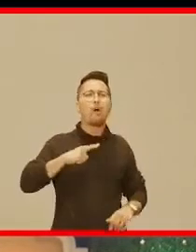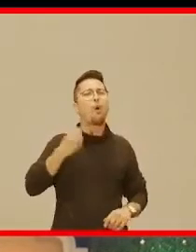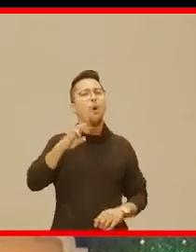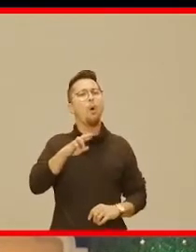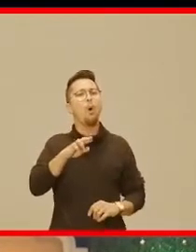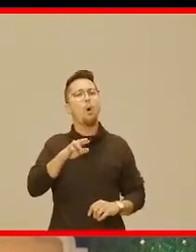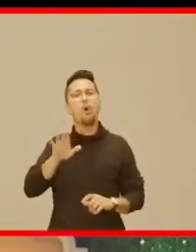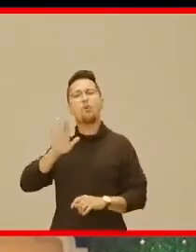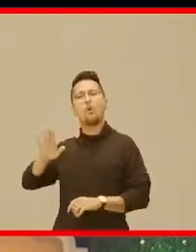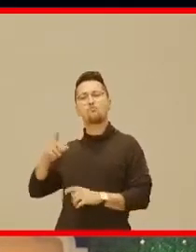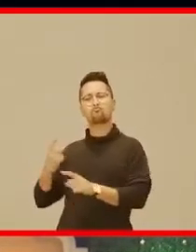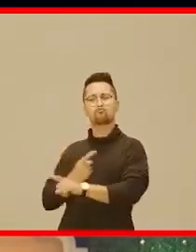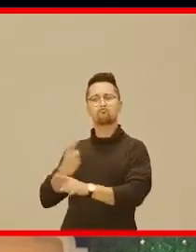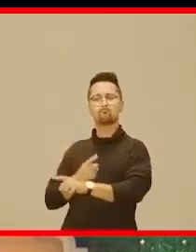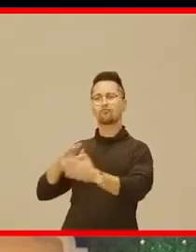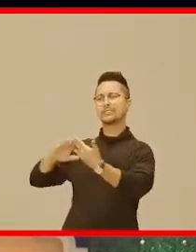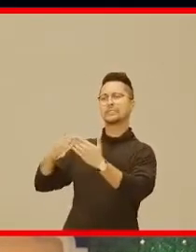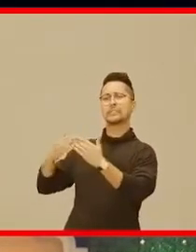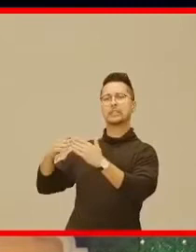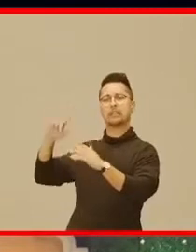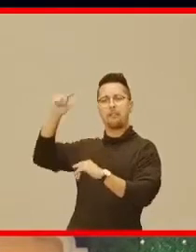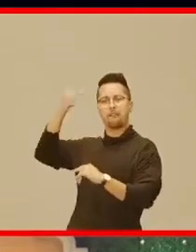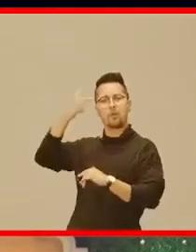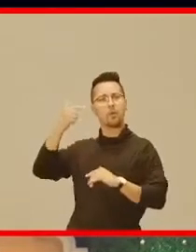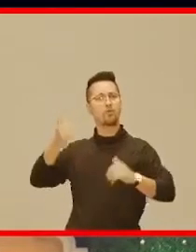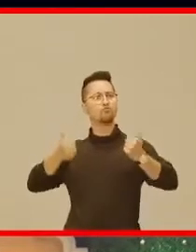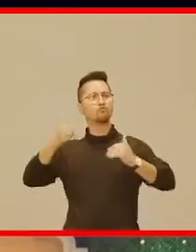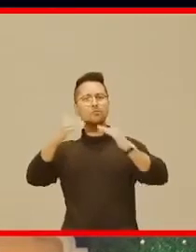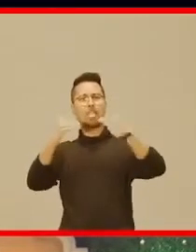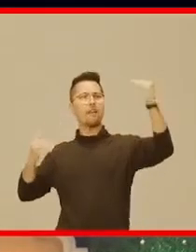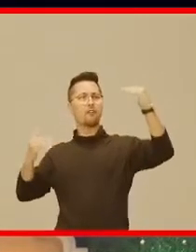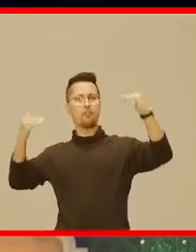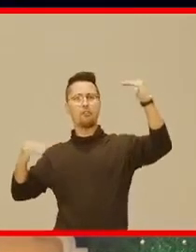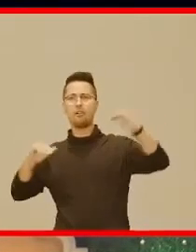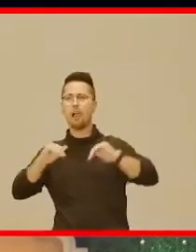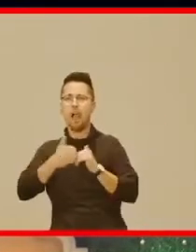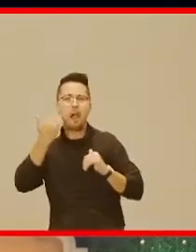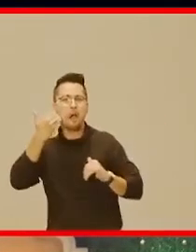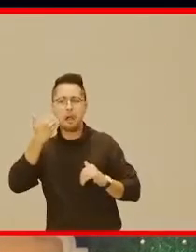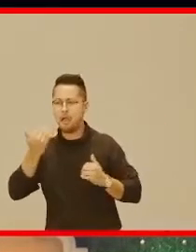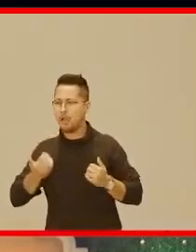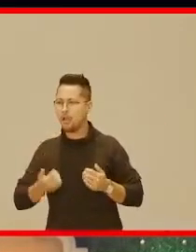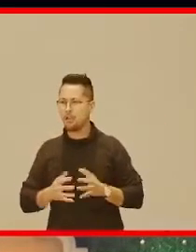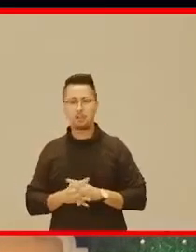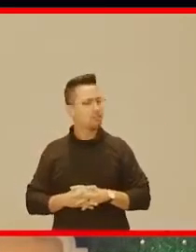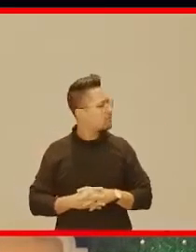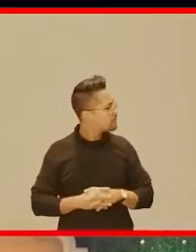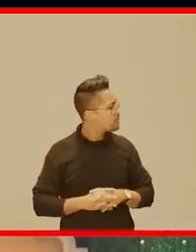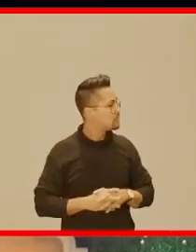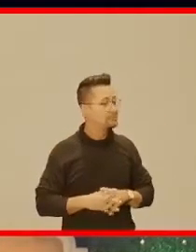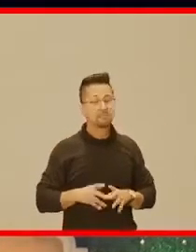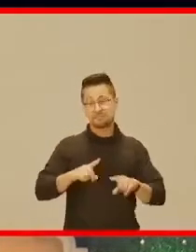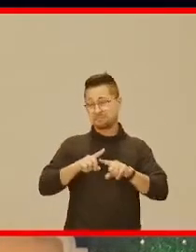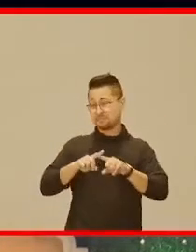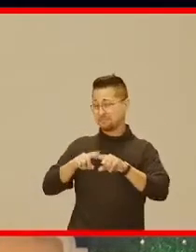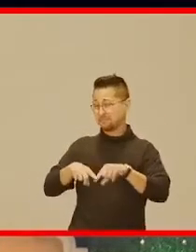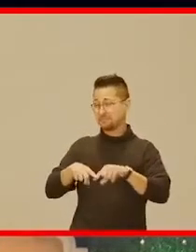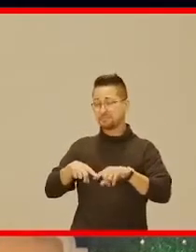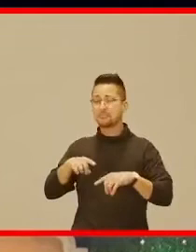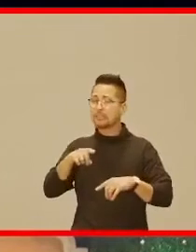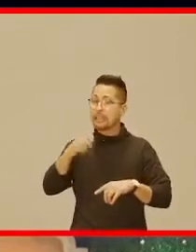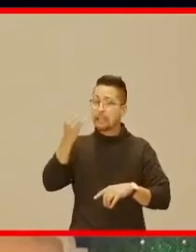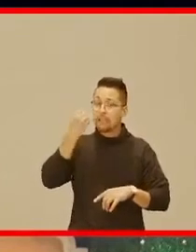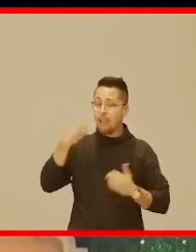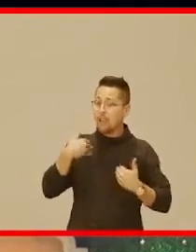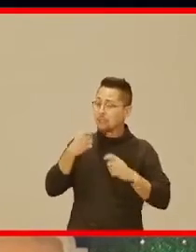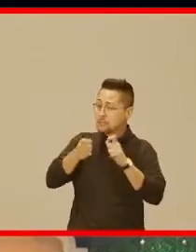only people? Like, how would you know which level to jump to? It depends on, if you have a specific issue, we could probably help,